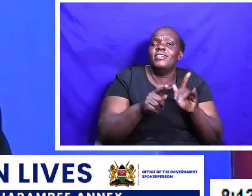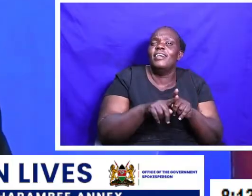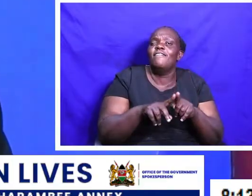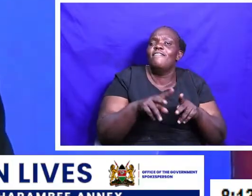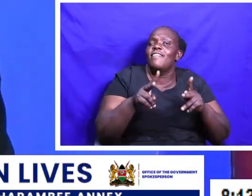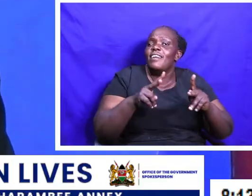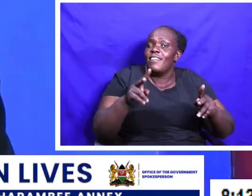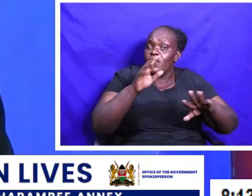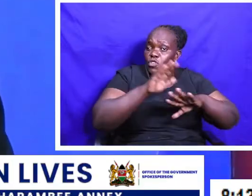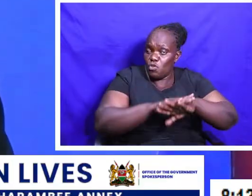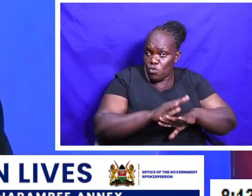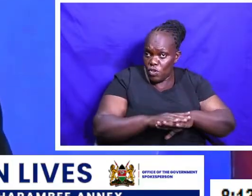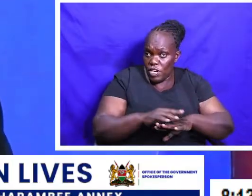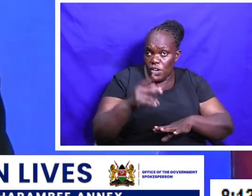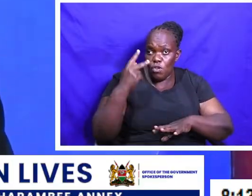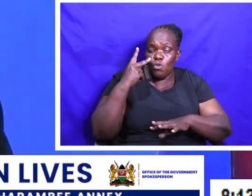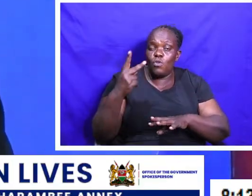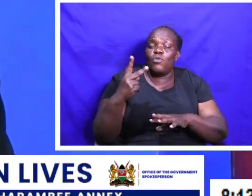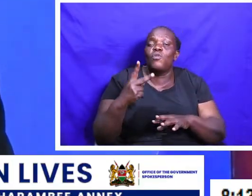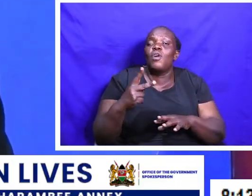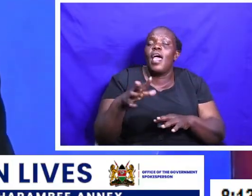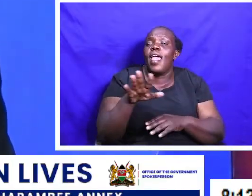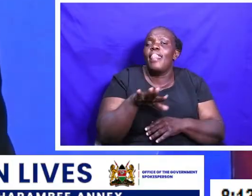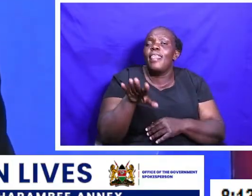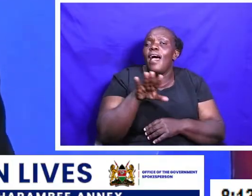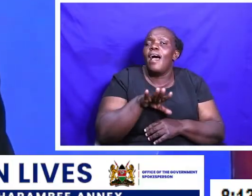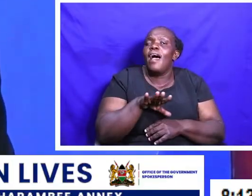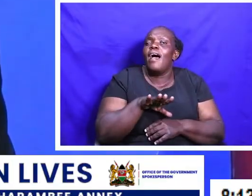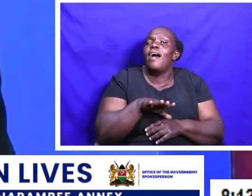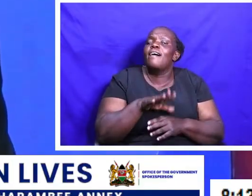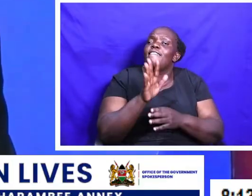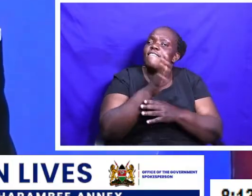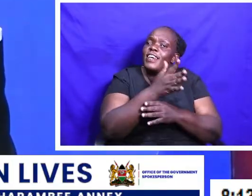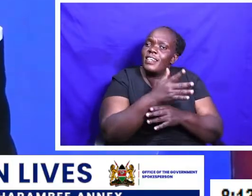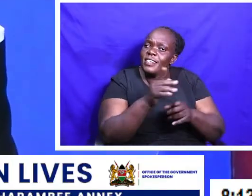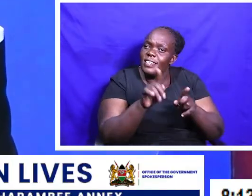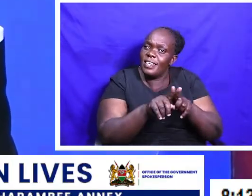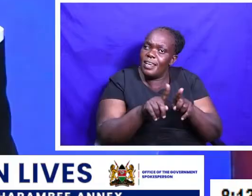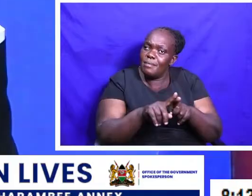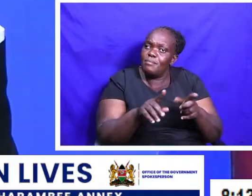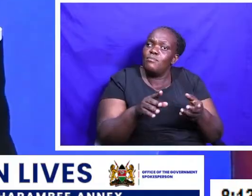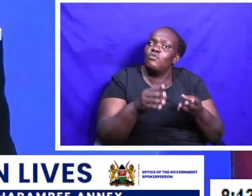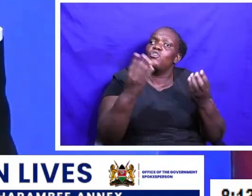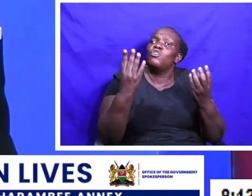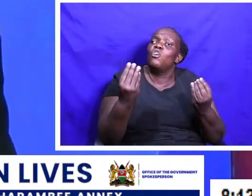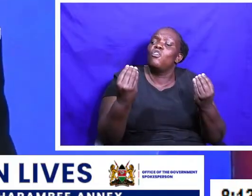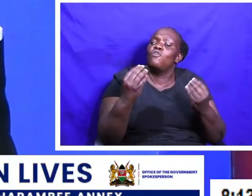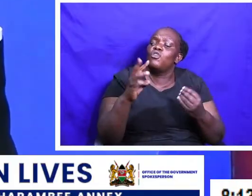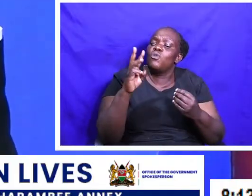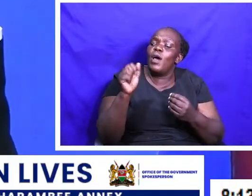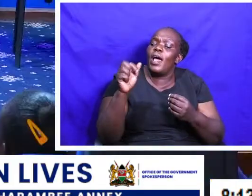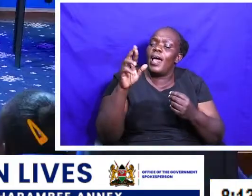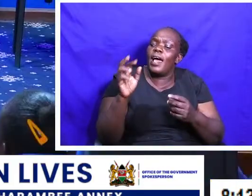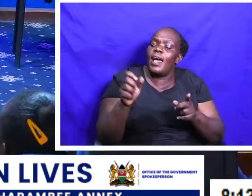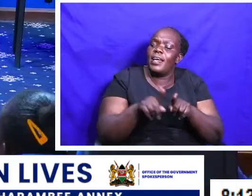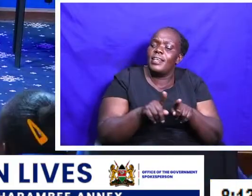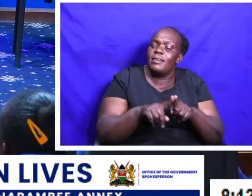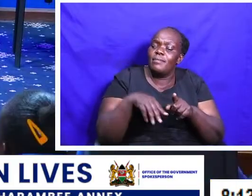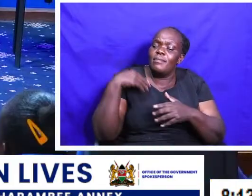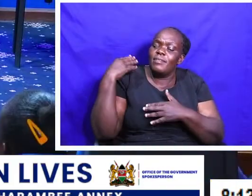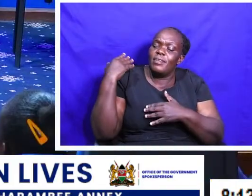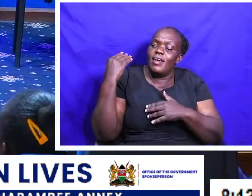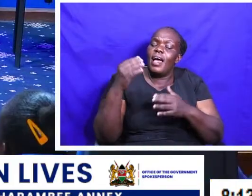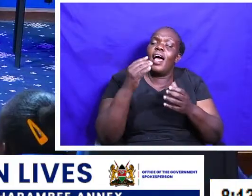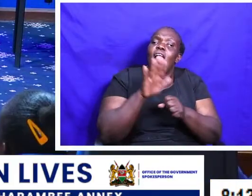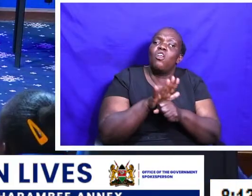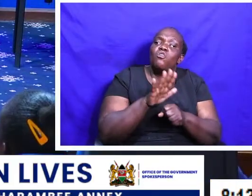this was a very lucrative area for fish, because fish was also dwindling. The stocks were dwindling in Lake Victoria, etc. So